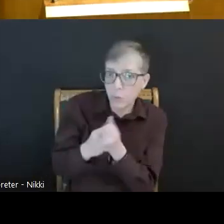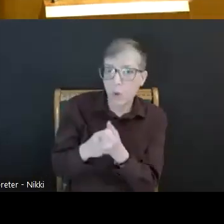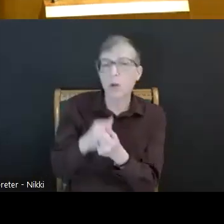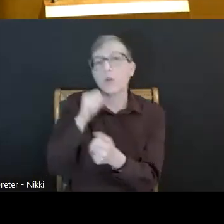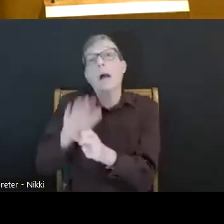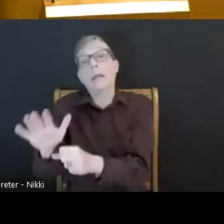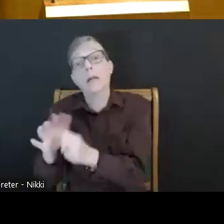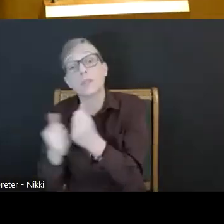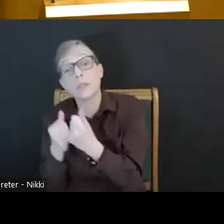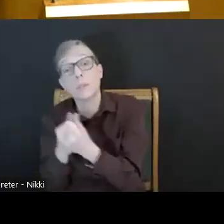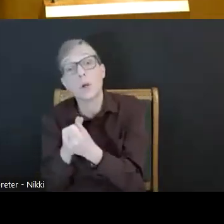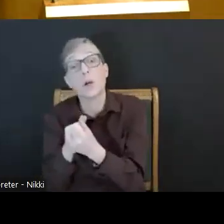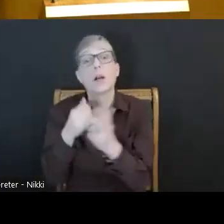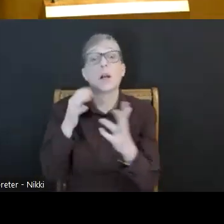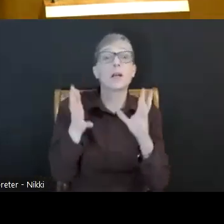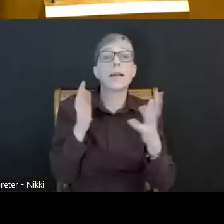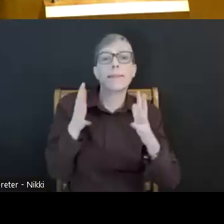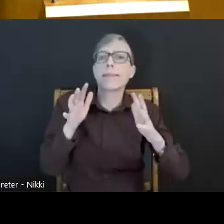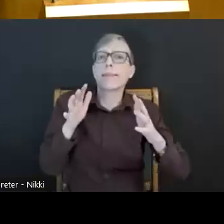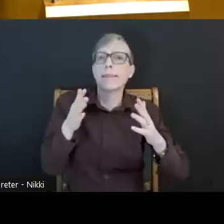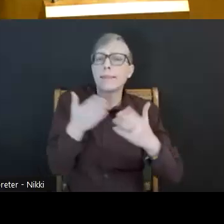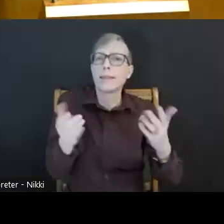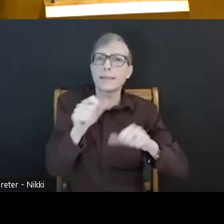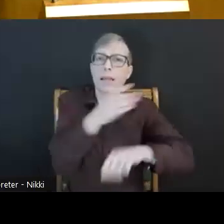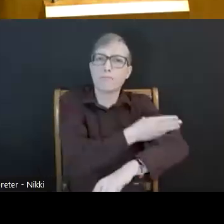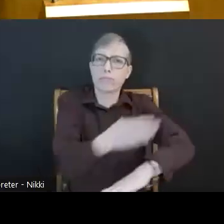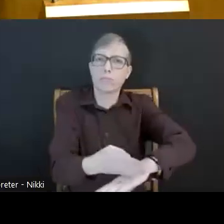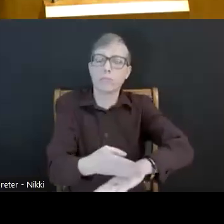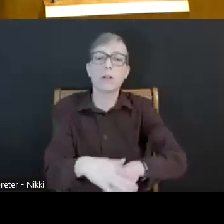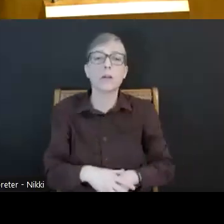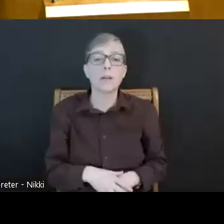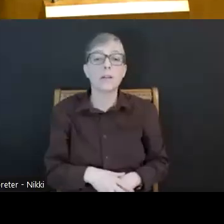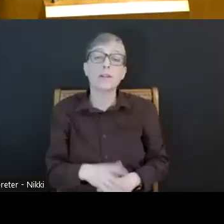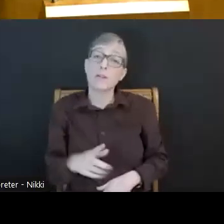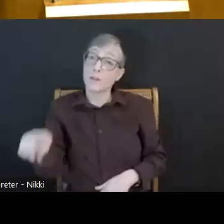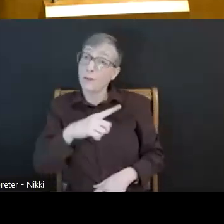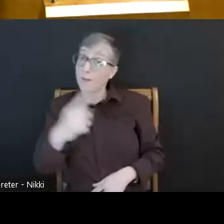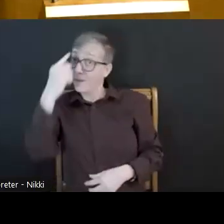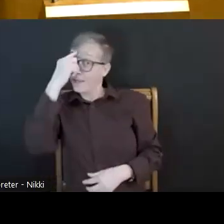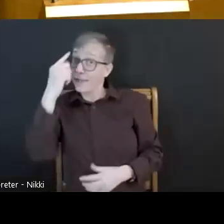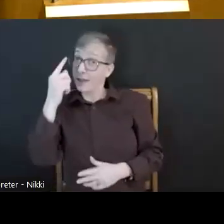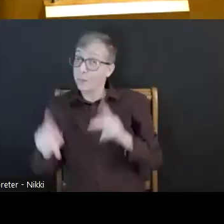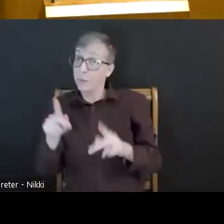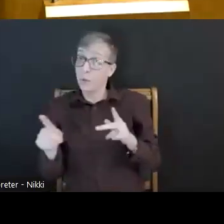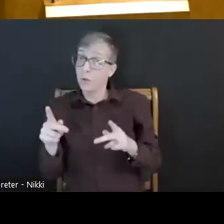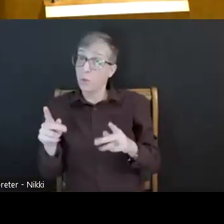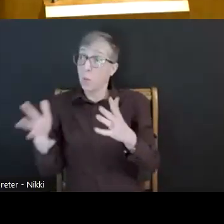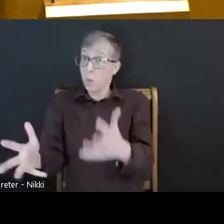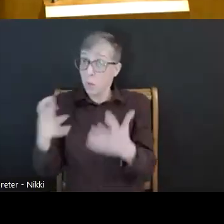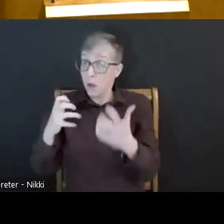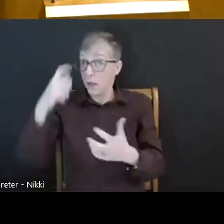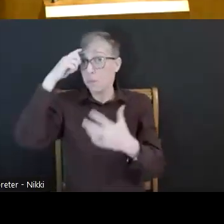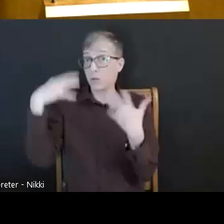But you would think if only people would be interested in going to mental health services, but that assumes that these services exist,